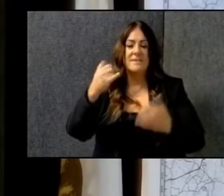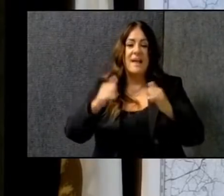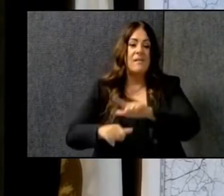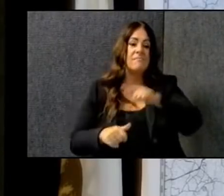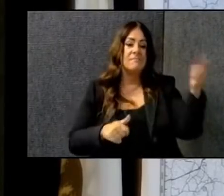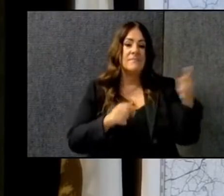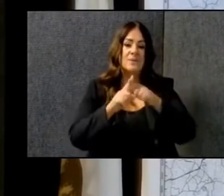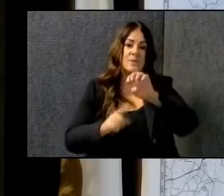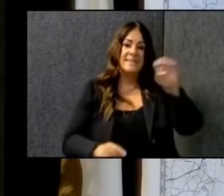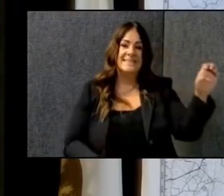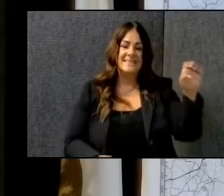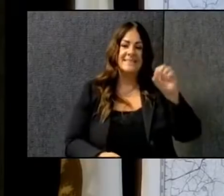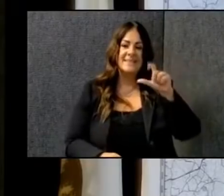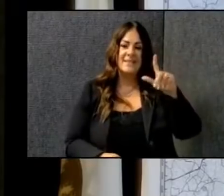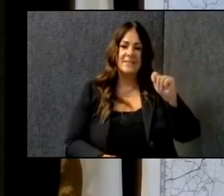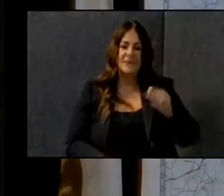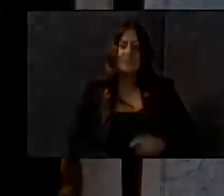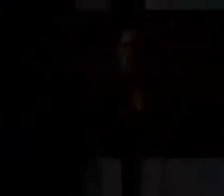East.